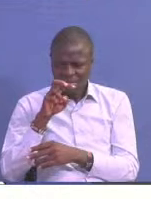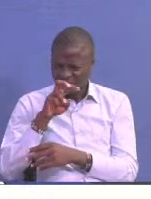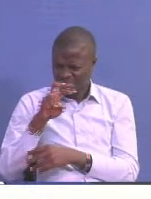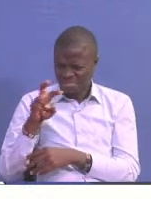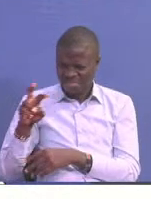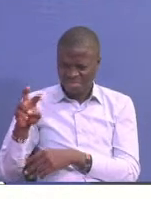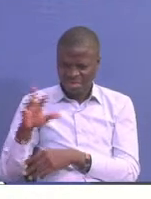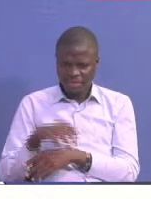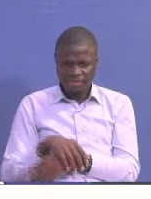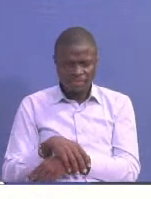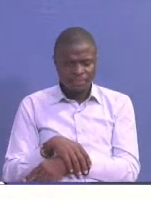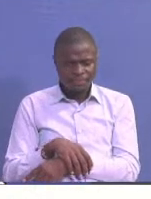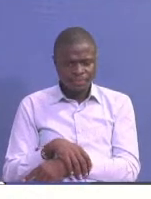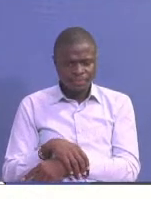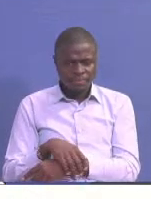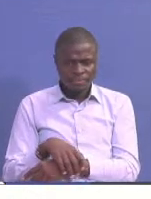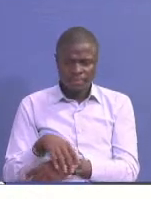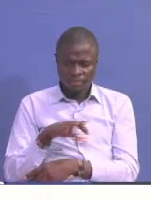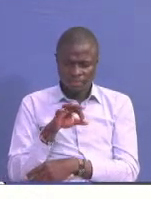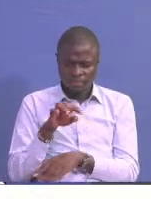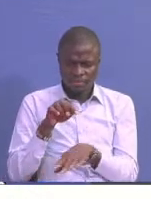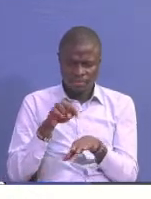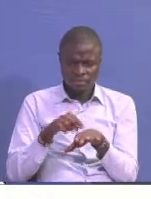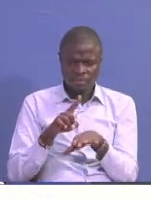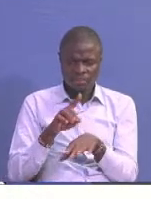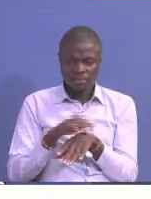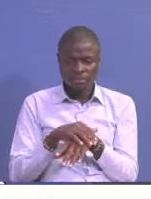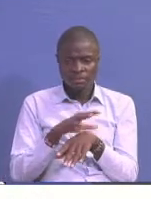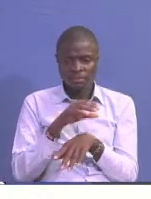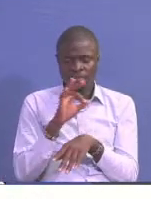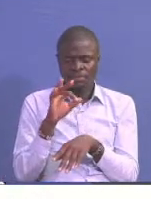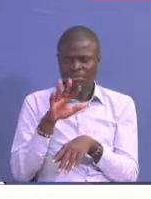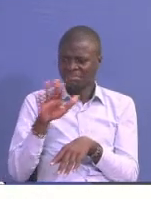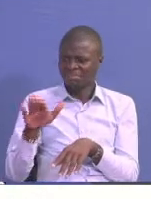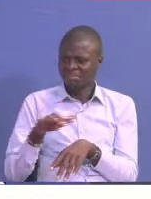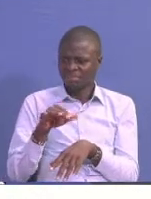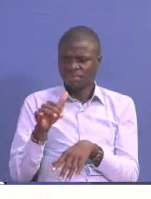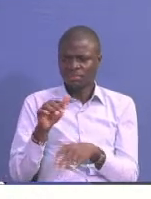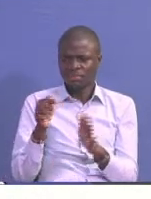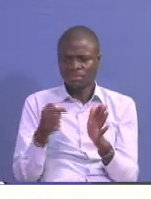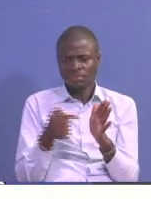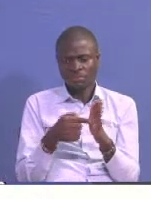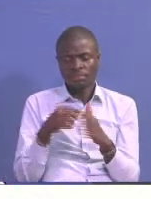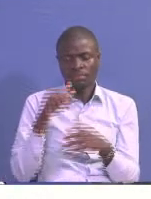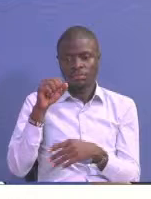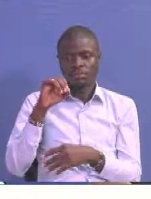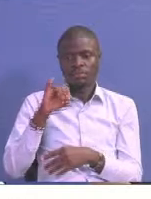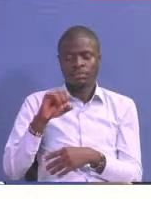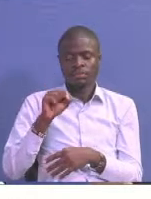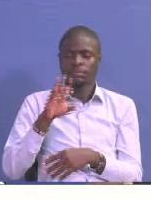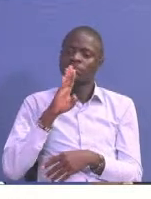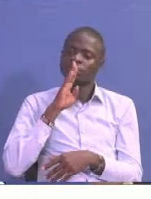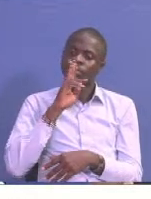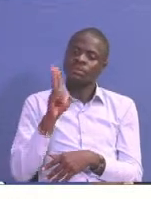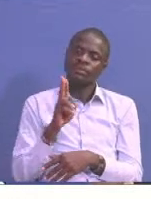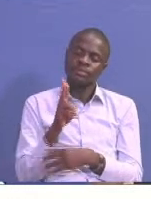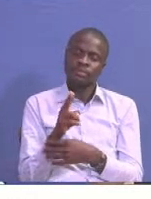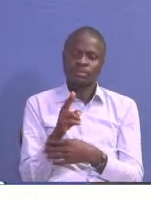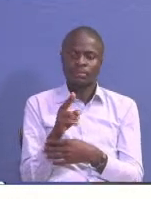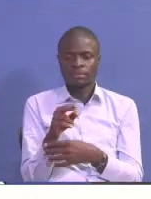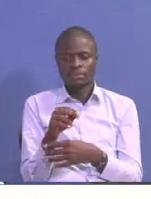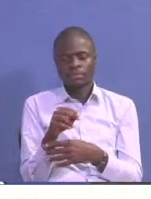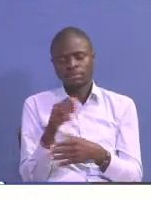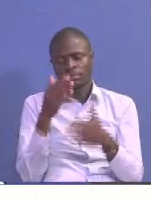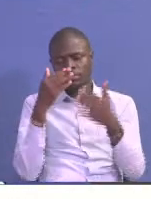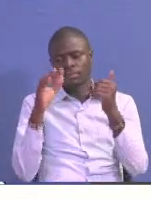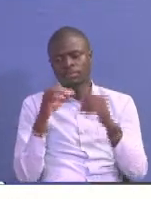monitoring and identification of areas where this intelligence can be applied. I think the university